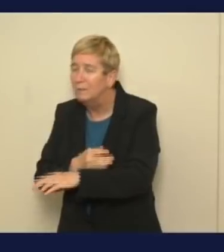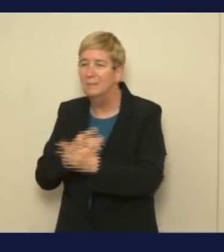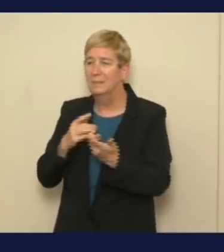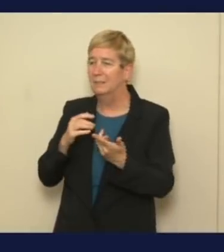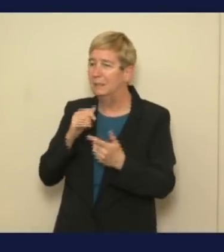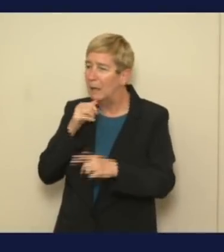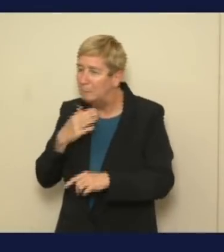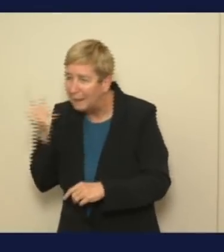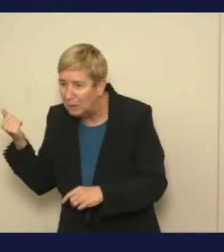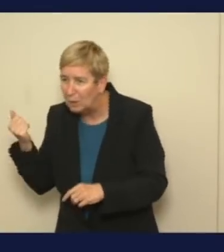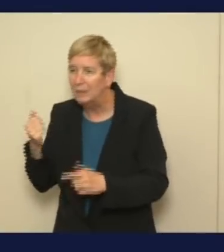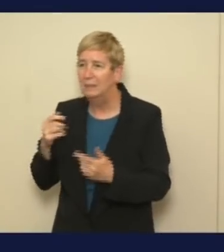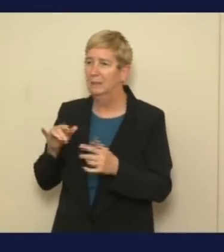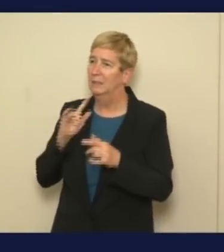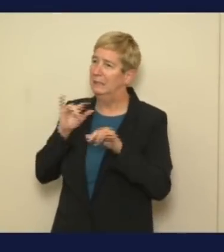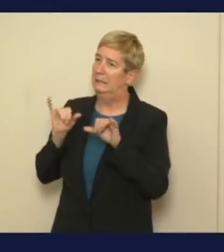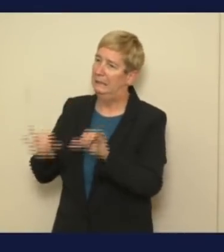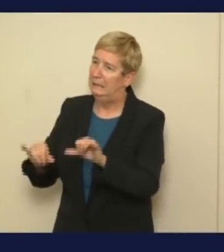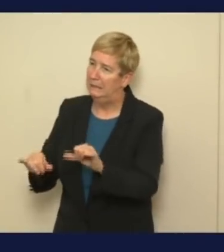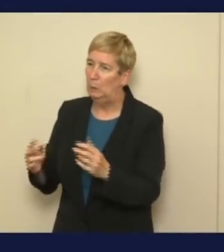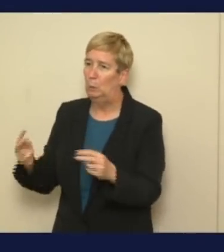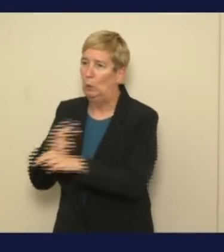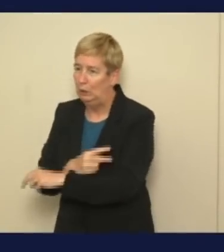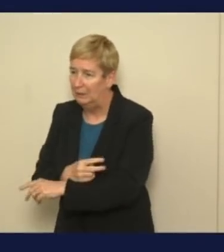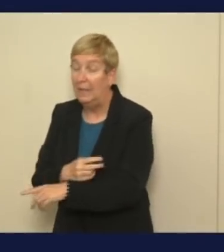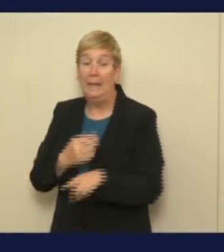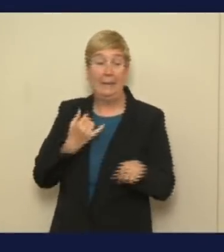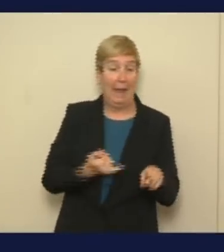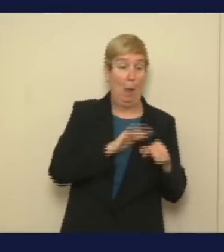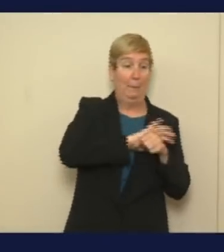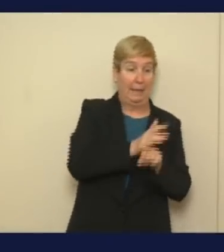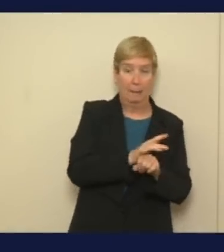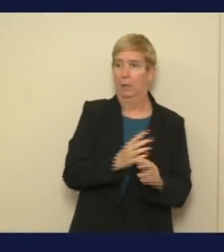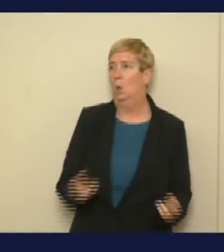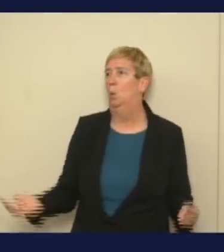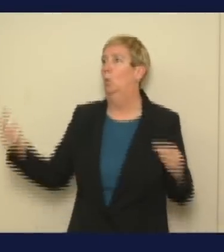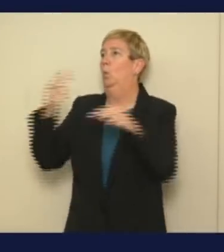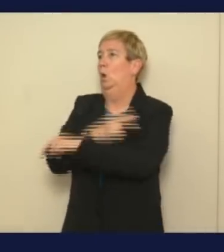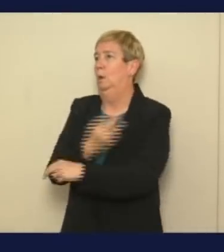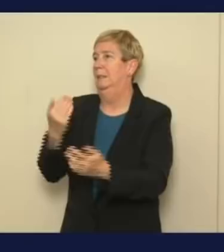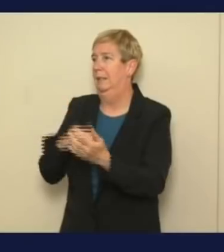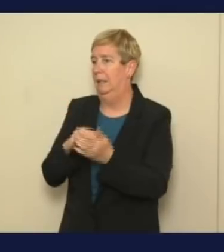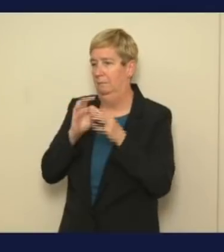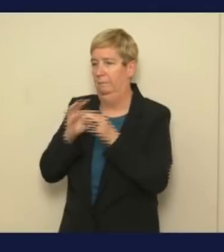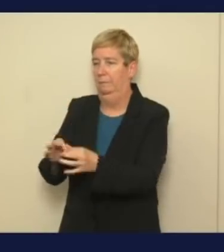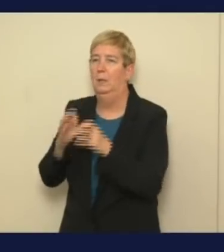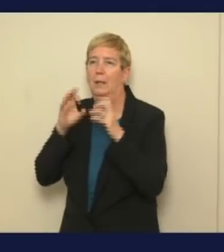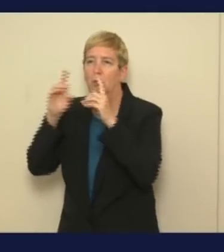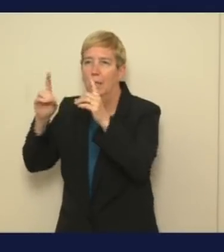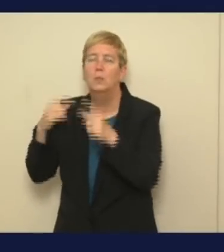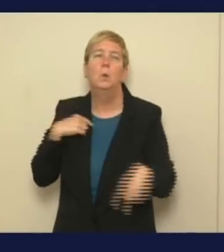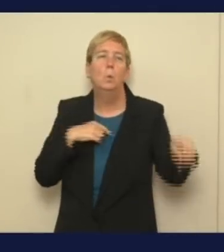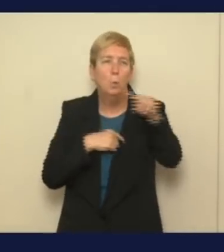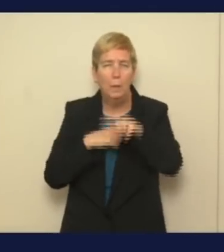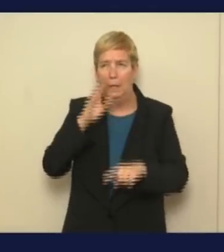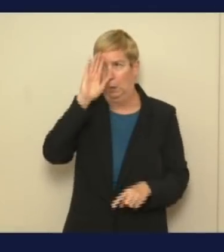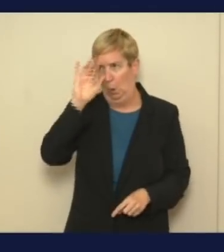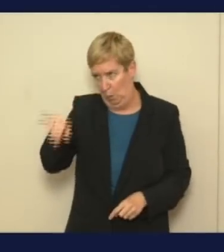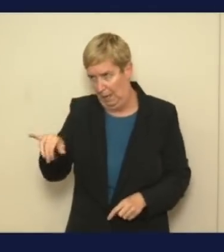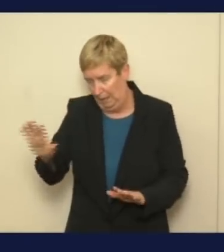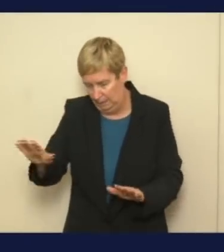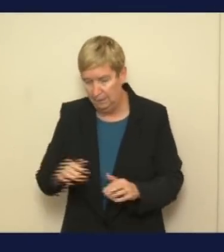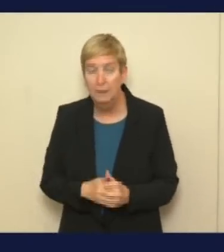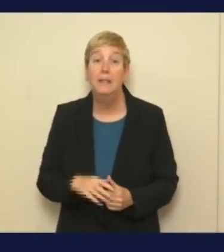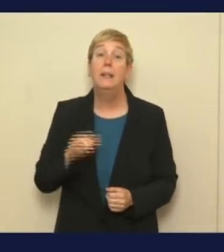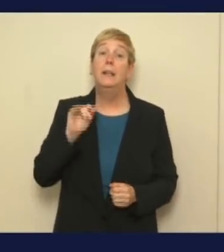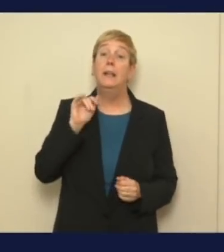Mexico. And this pandemic makes that even more challenging. We know that, and I'm going to get to all of this, we know this, that if